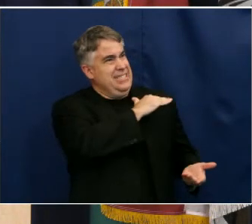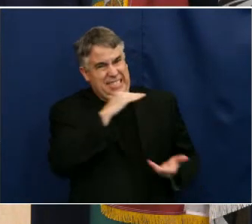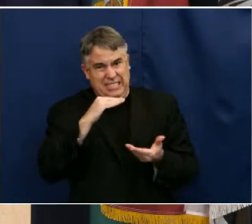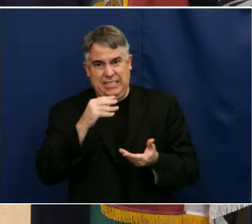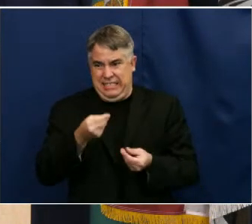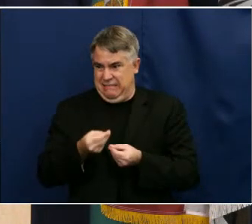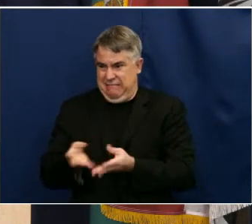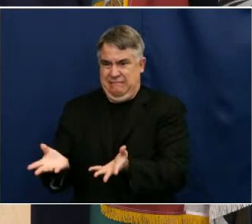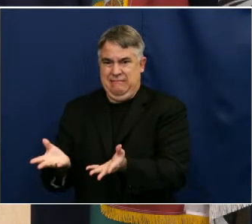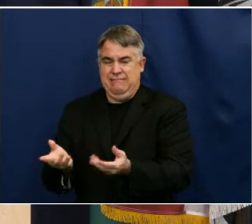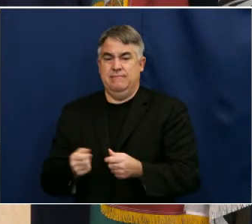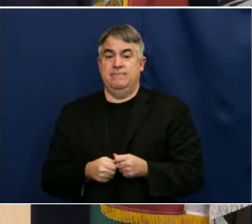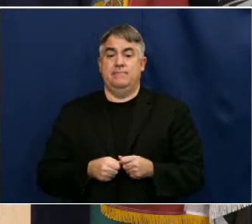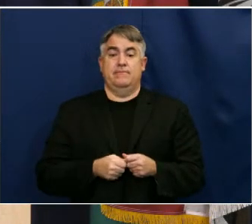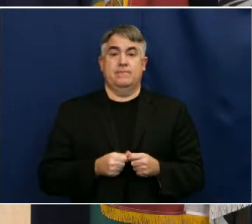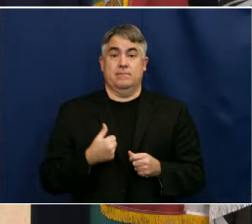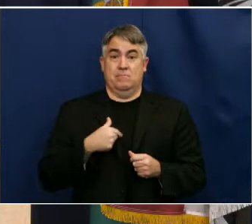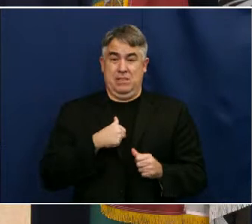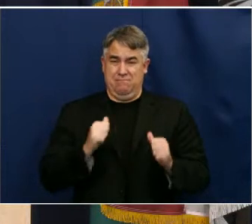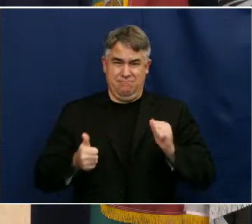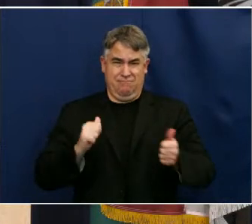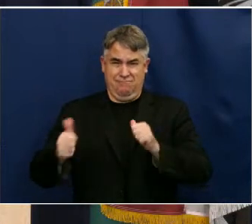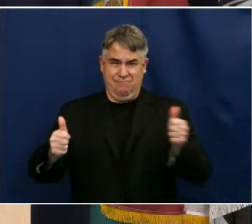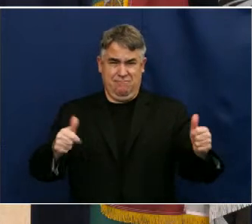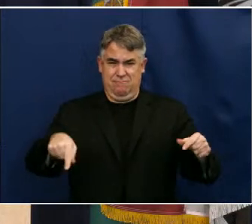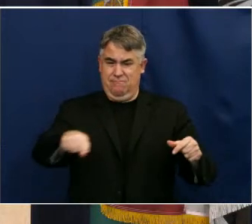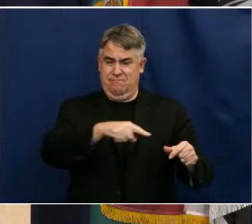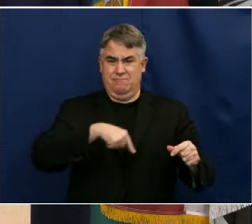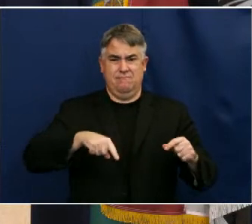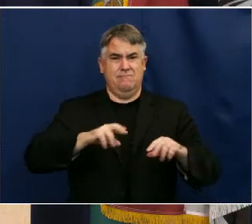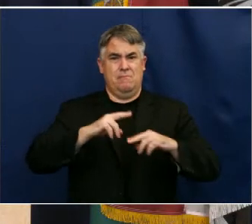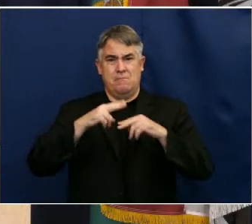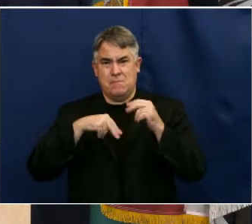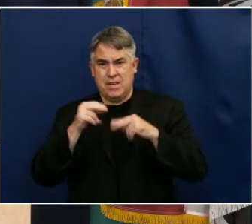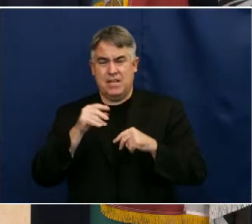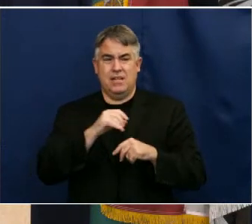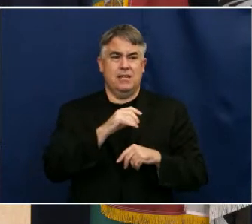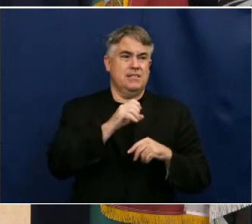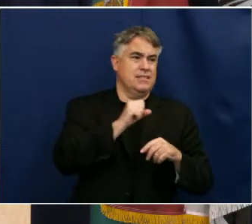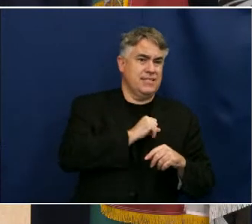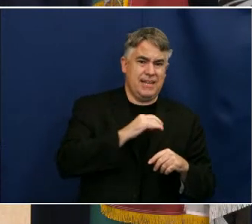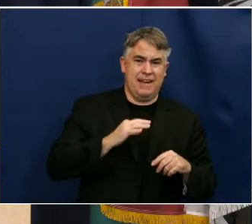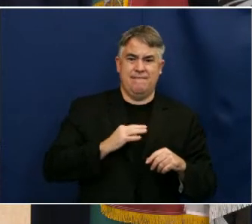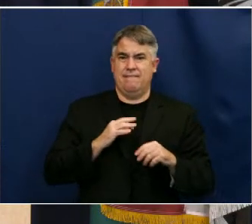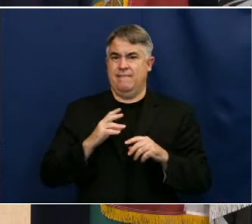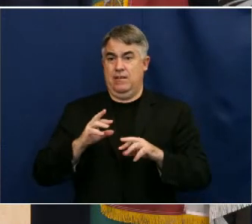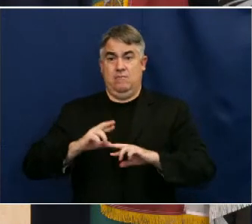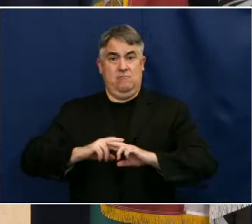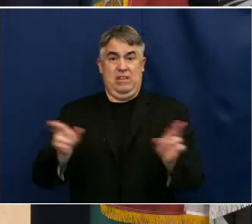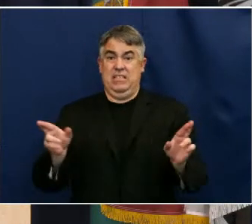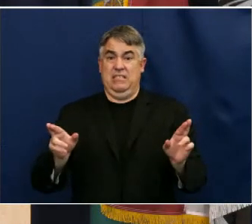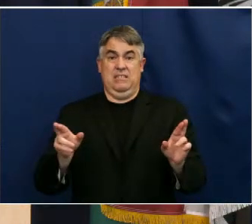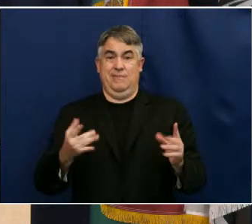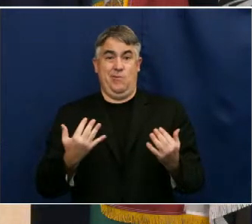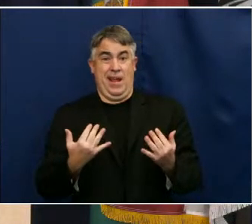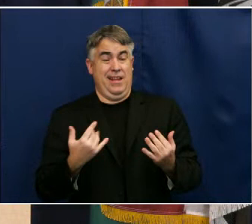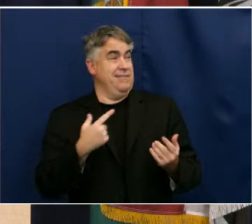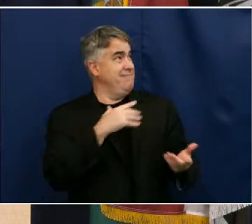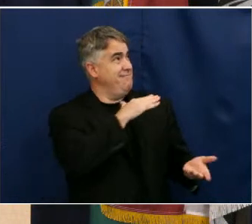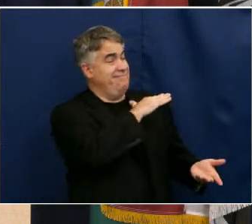vaccines every day than we're doing, and we are hopeful that that supply will increase. We are also hopeful that the J&J vaccine will arrive